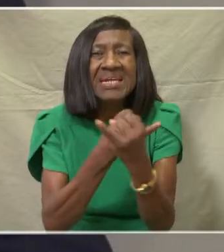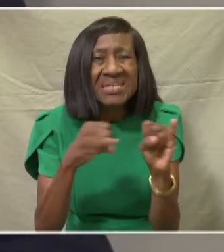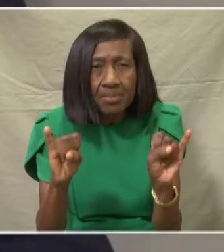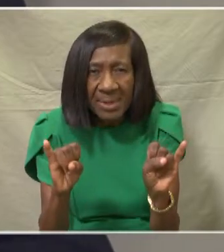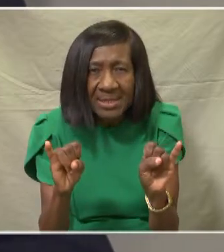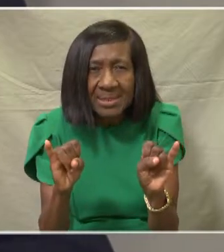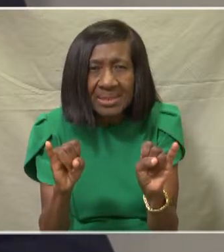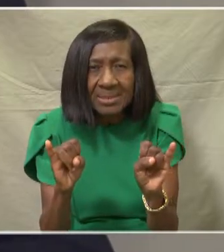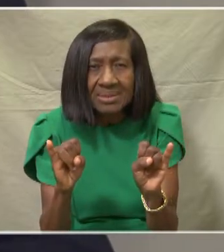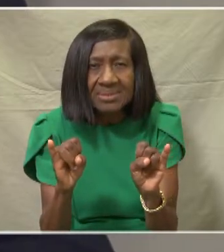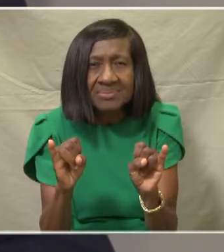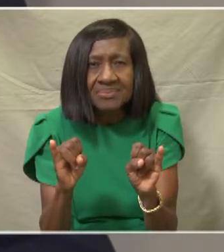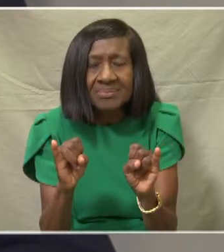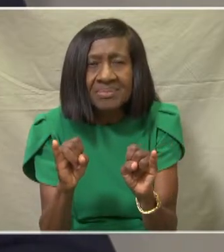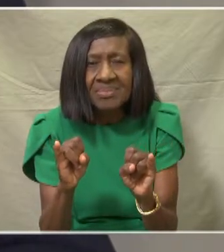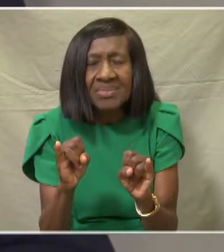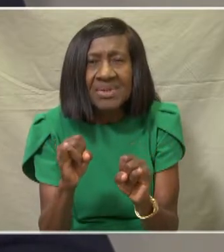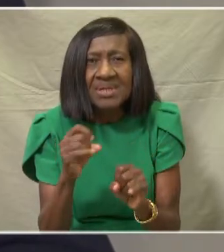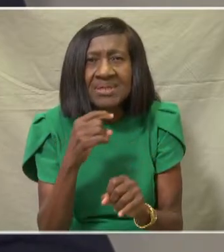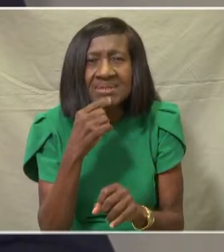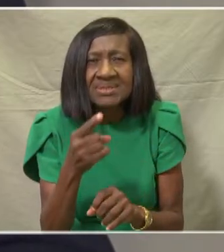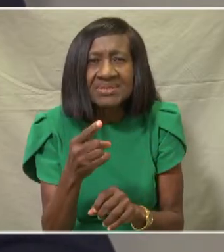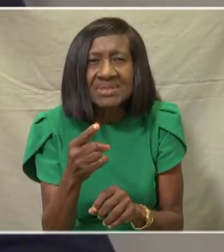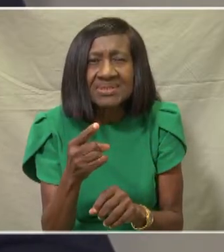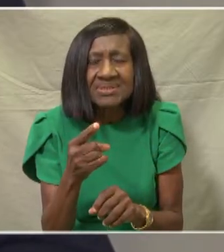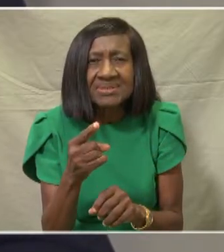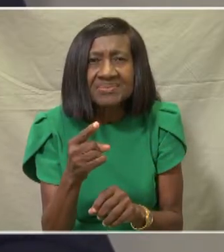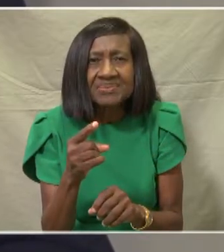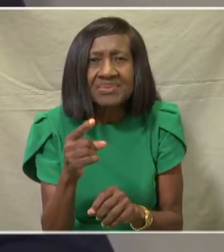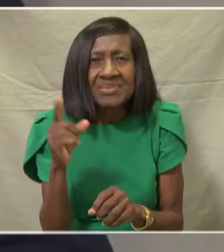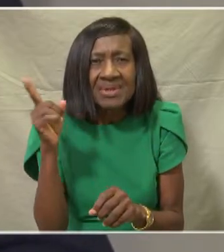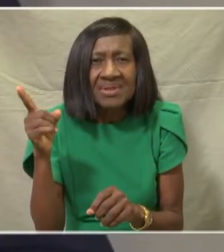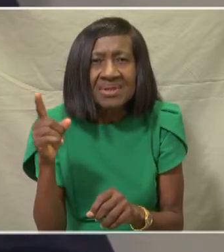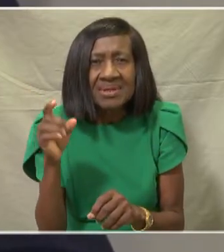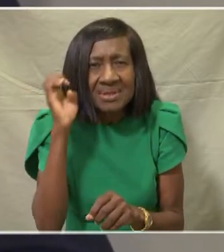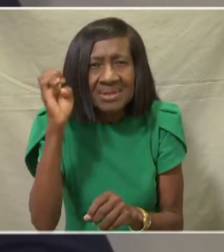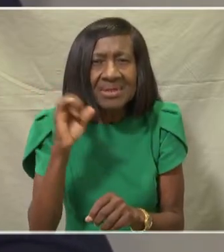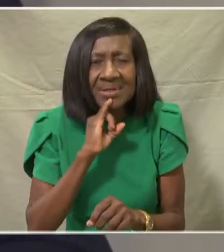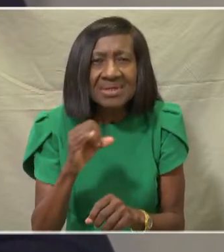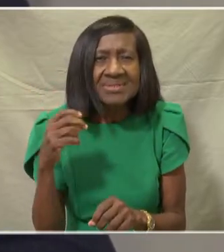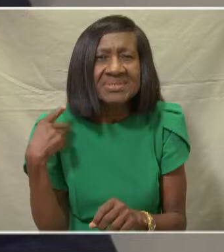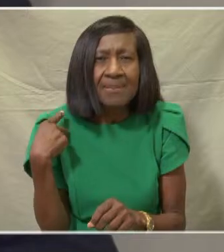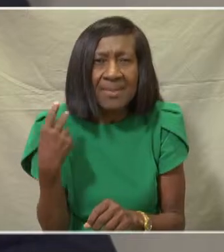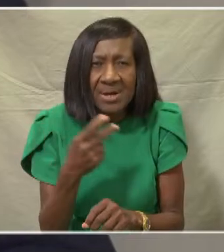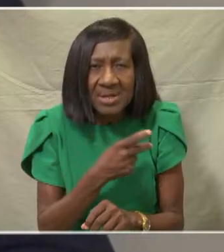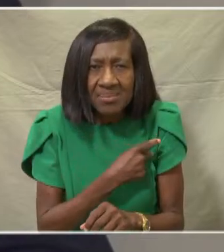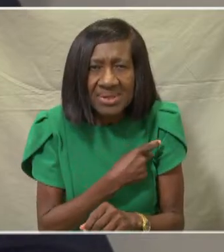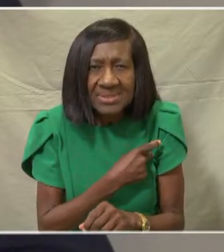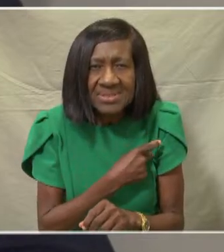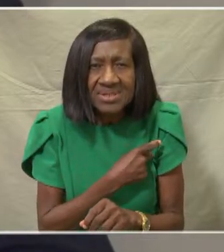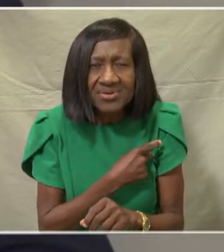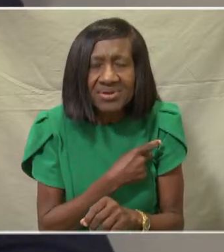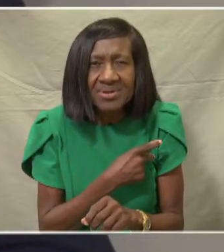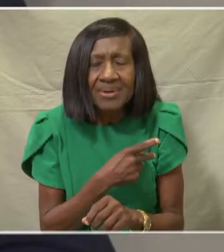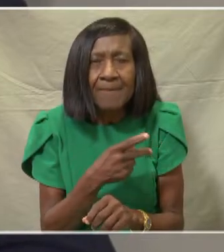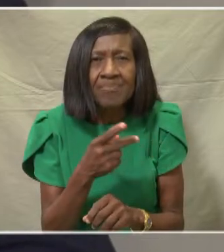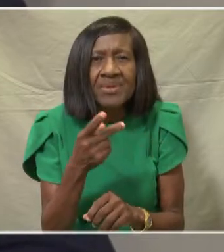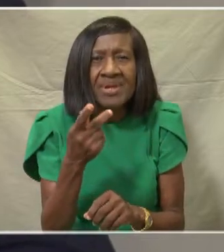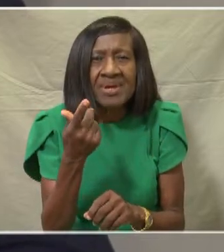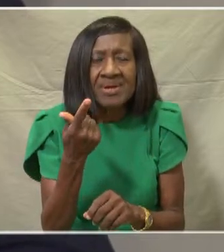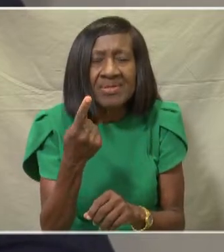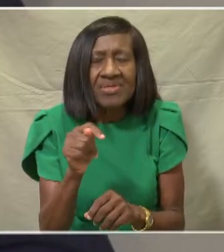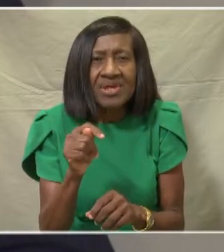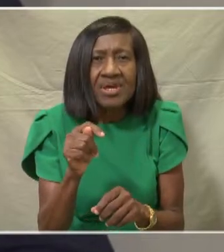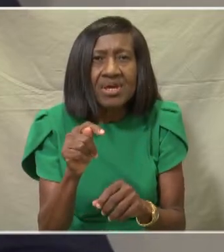to, well, the government, I would say as a parliamentarian myself, up to your parliament, perhaps yes, to implement those, because parliaments are more than